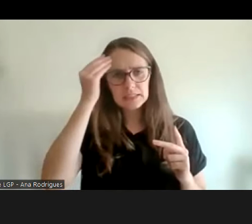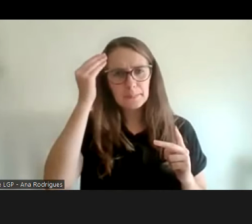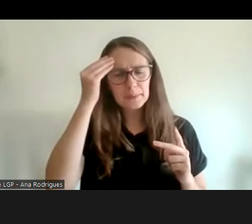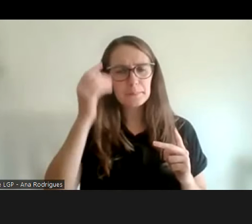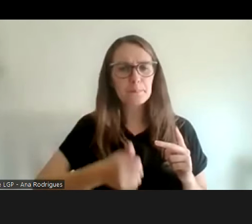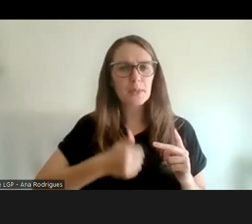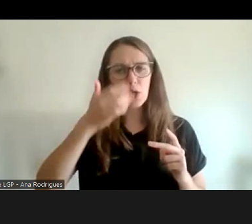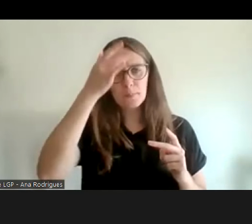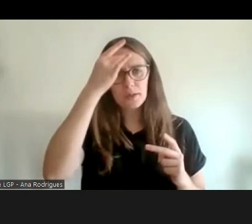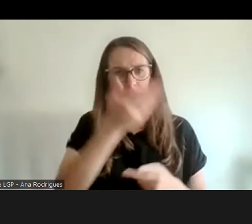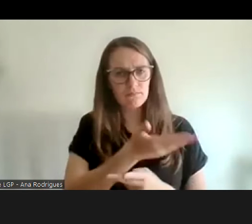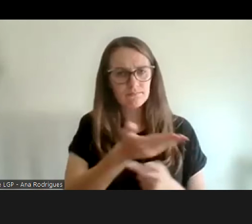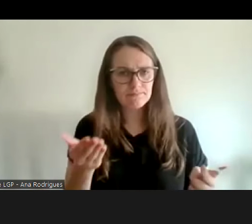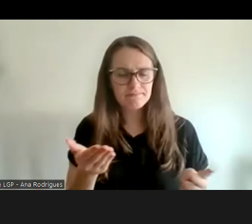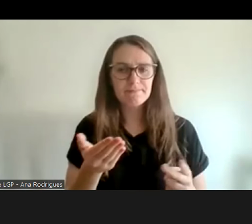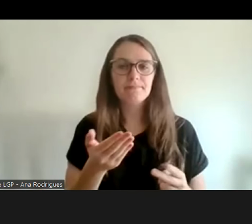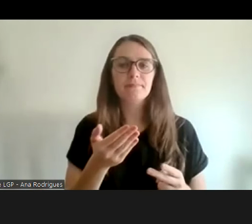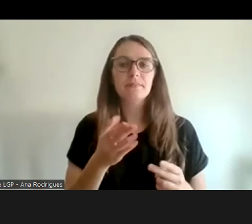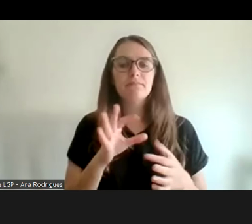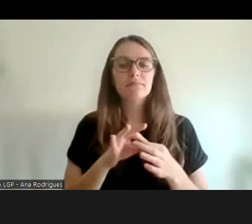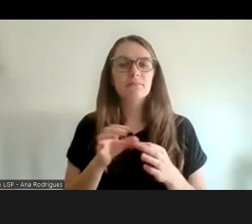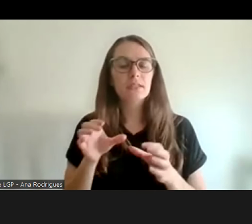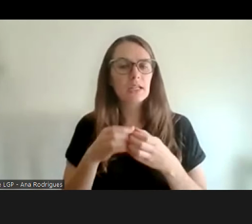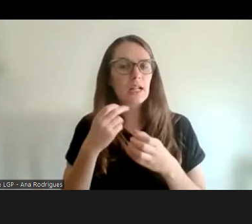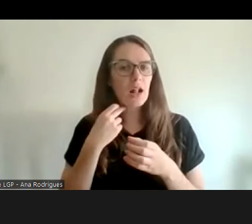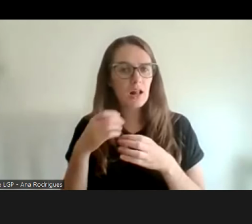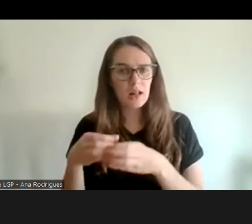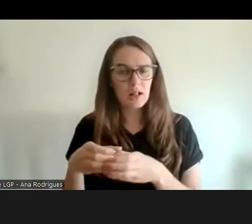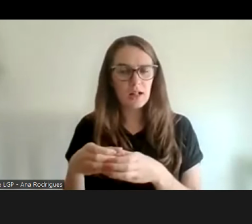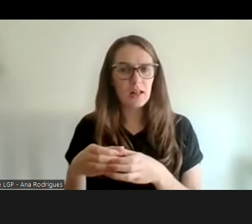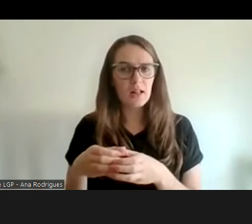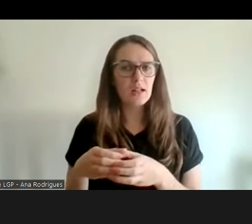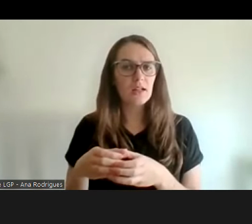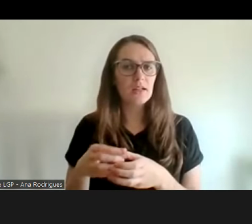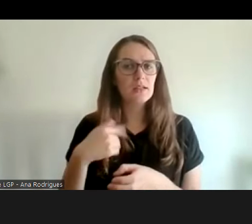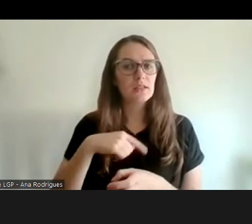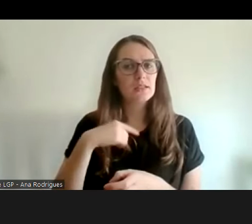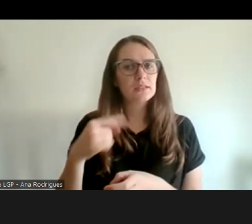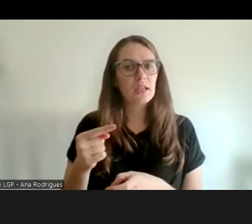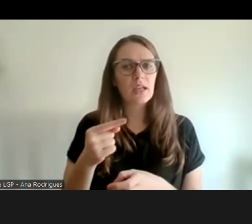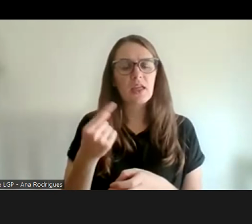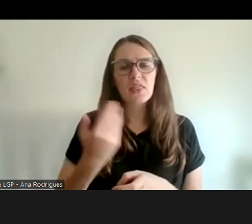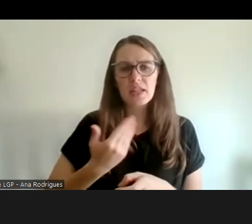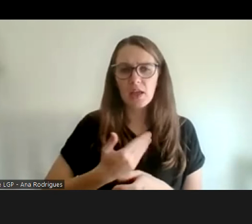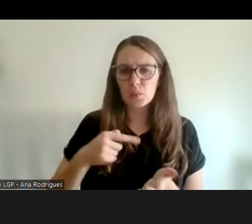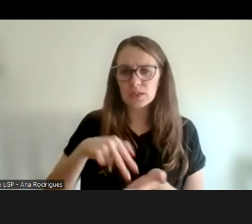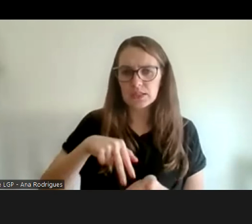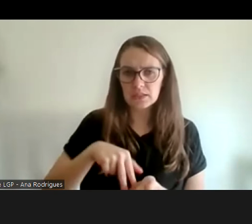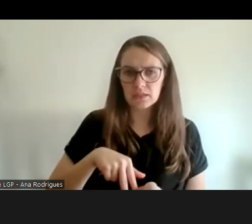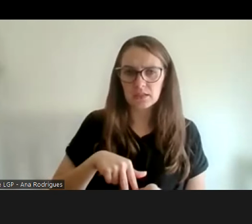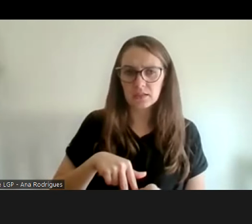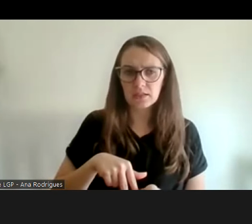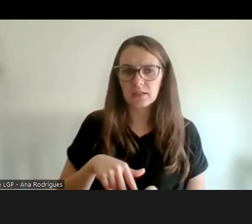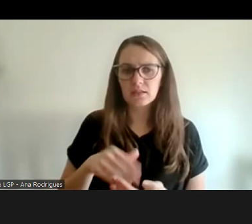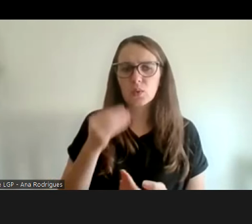the opinions which don't respect the minorities. Are them to have the right to exist? and how